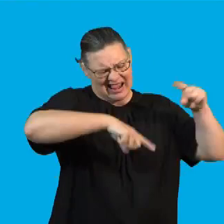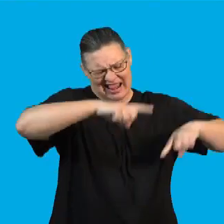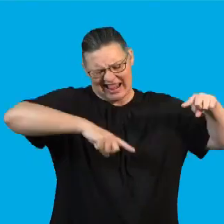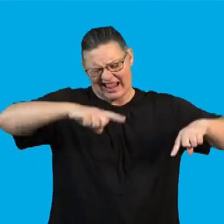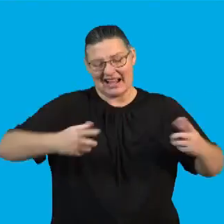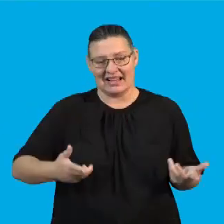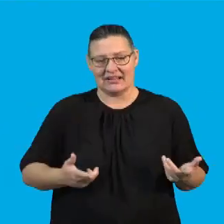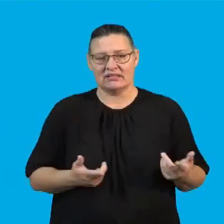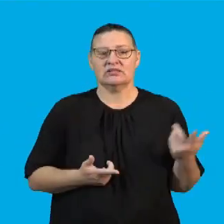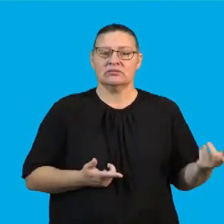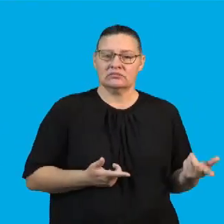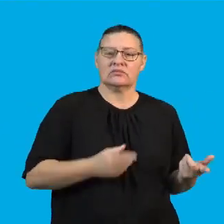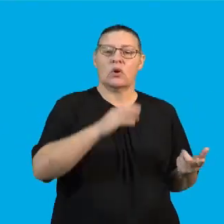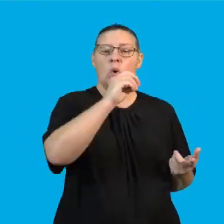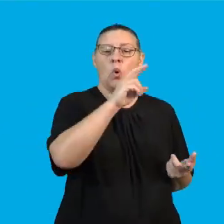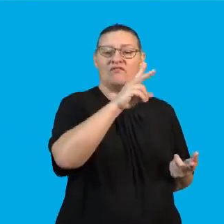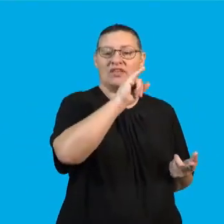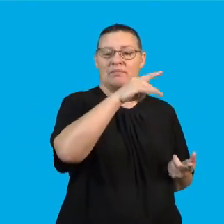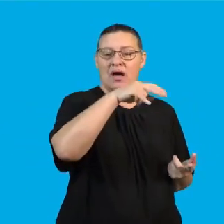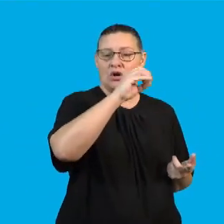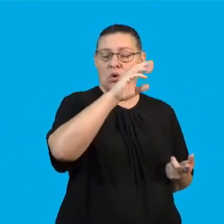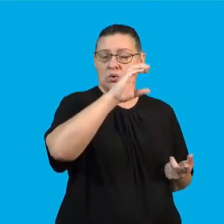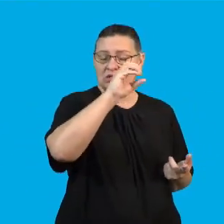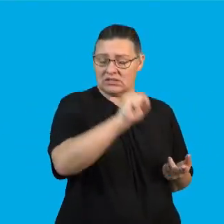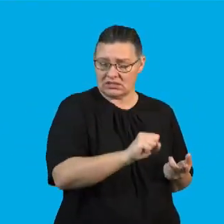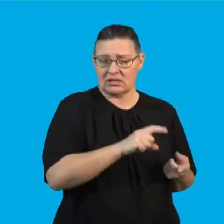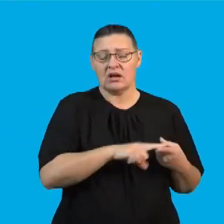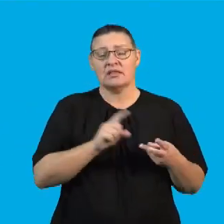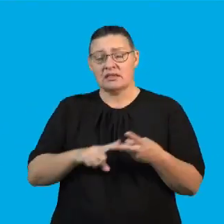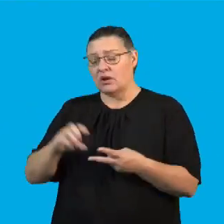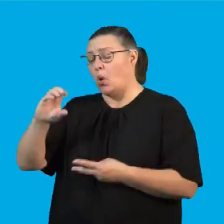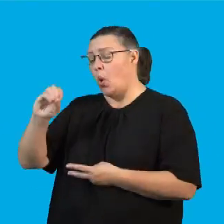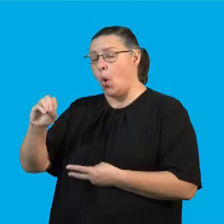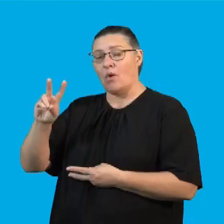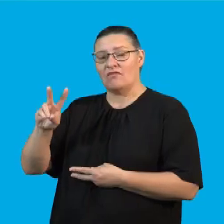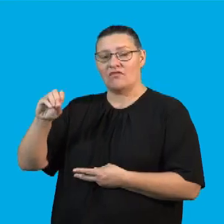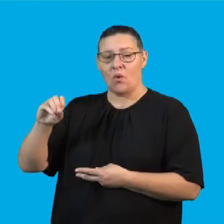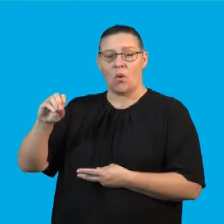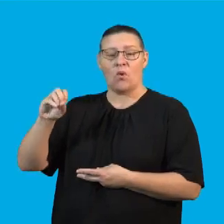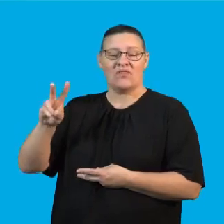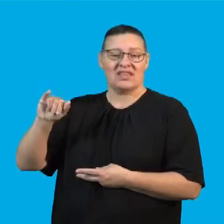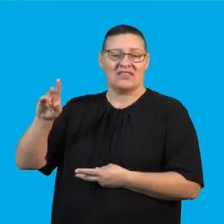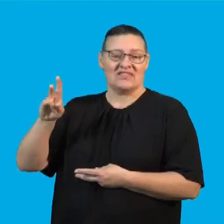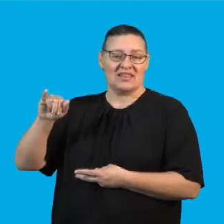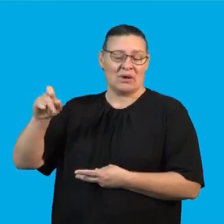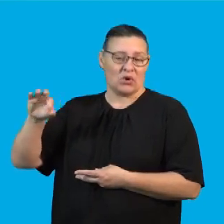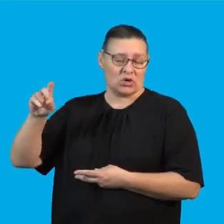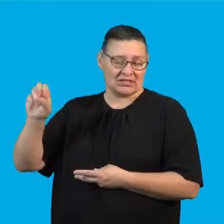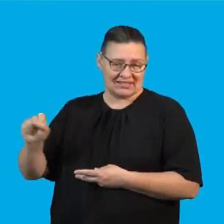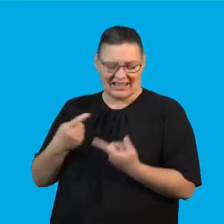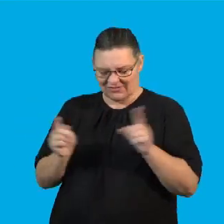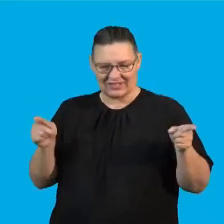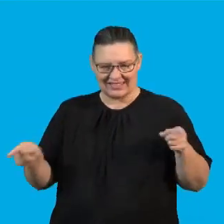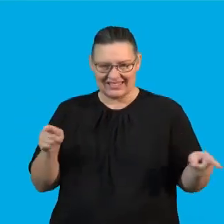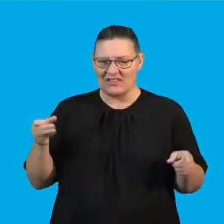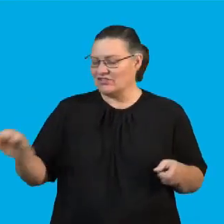fish. We have those ones that are oviparous, but also have those ones that are ovoviviparous. So you can